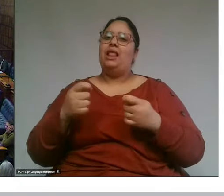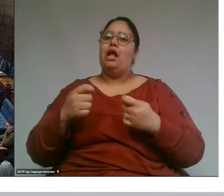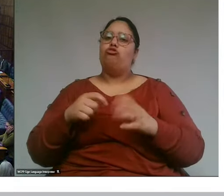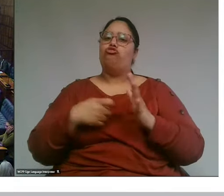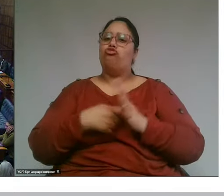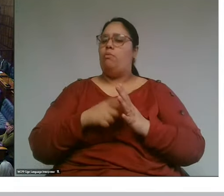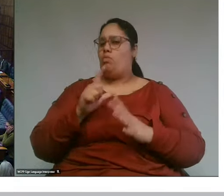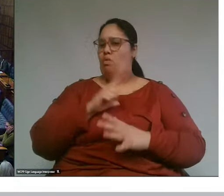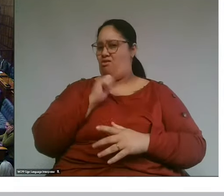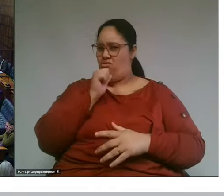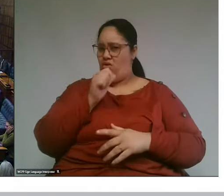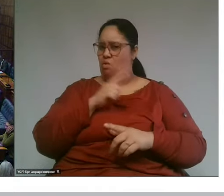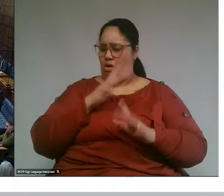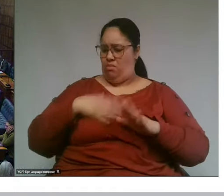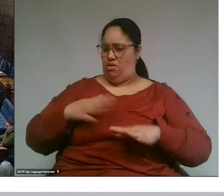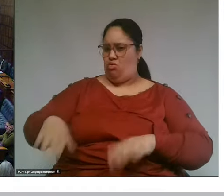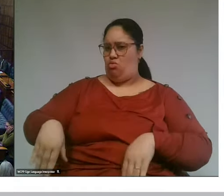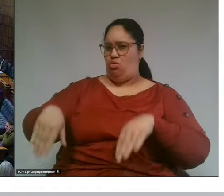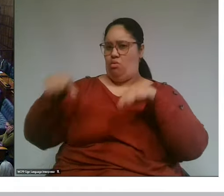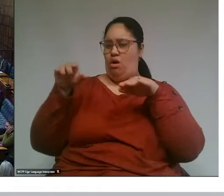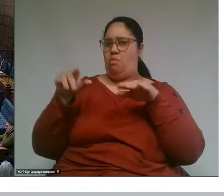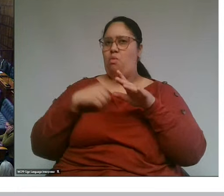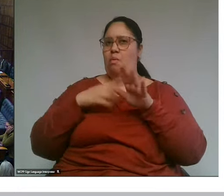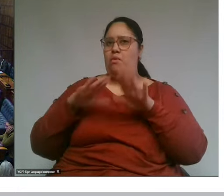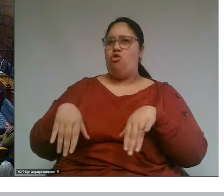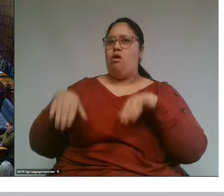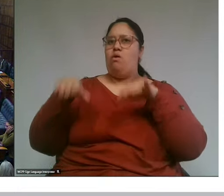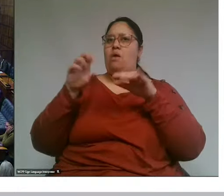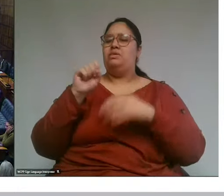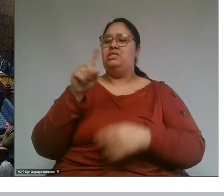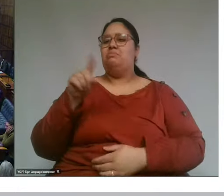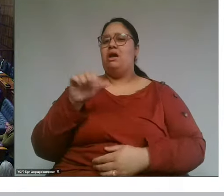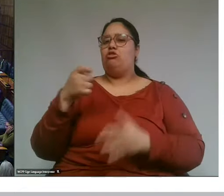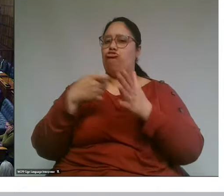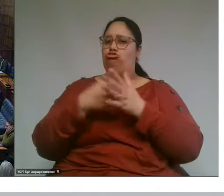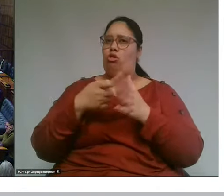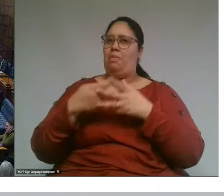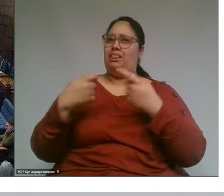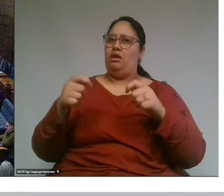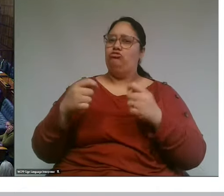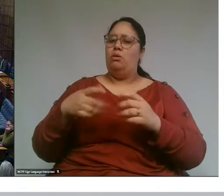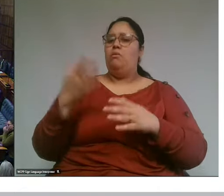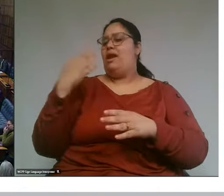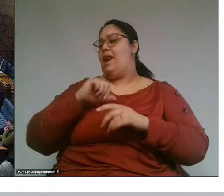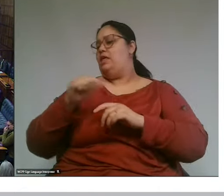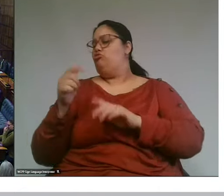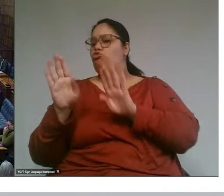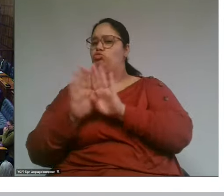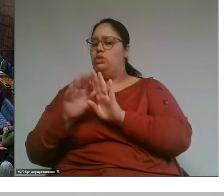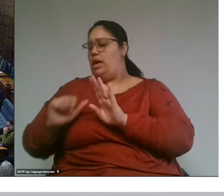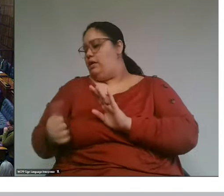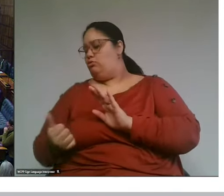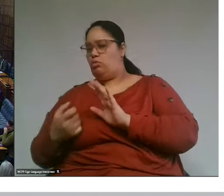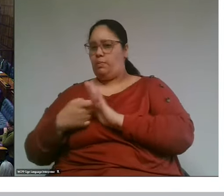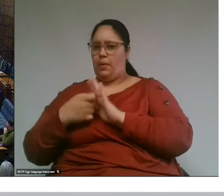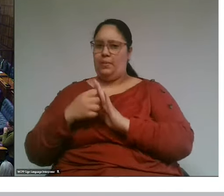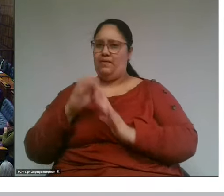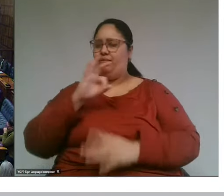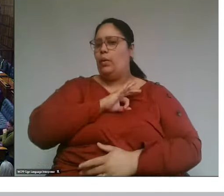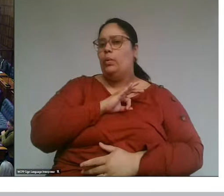when I grew up I actually grew up on this on spaza shop buying on the shop next door no now it's